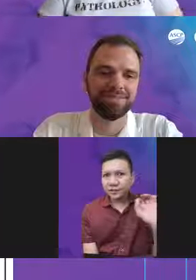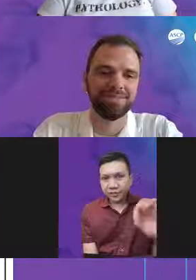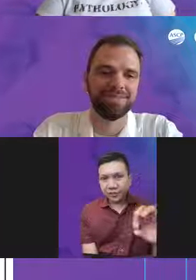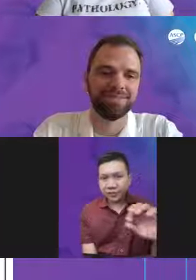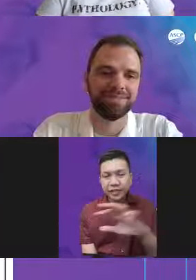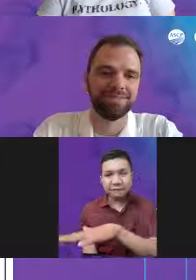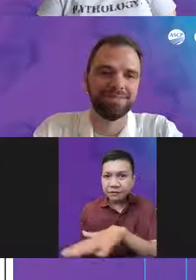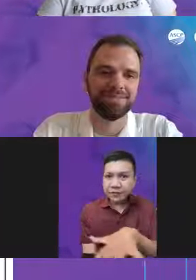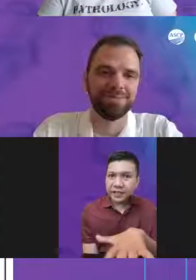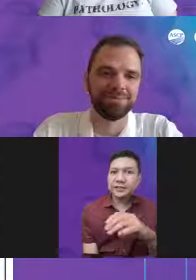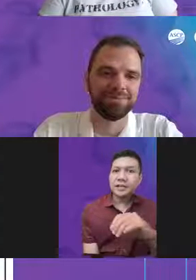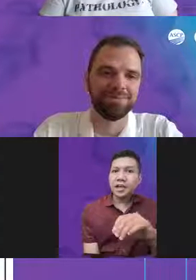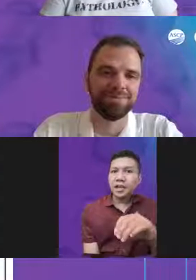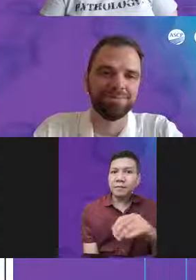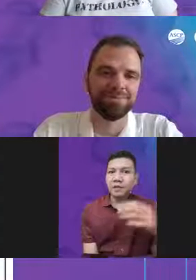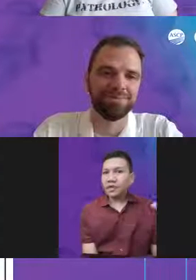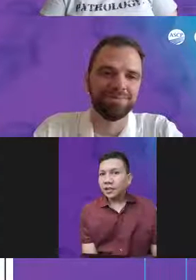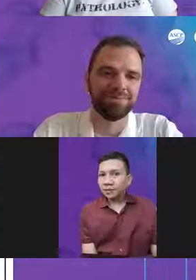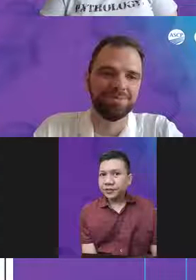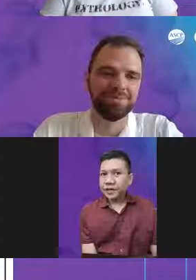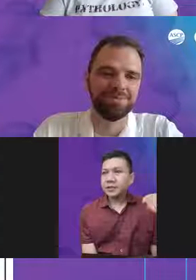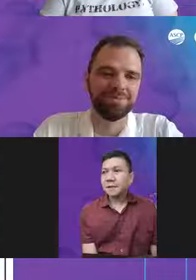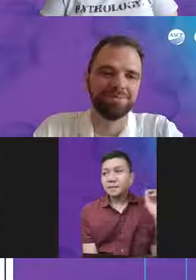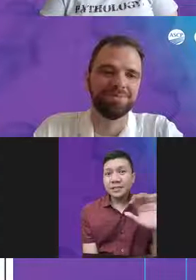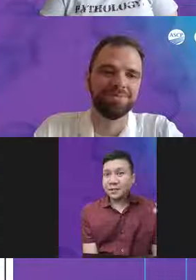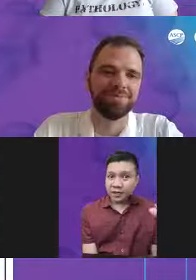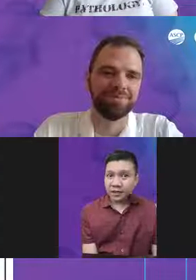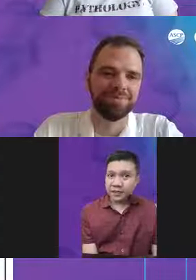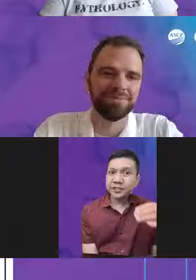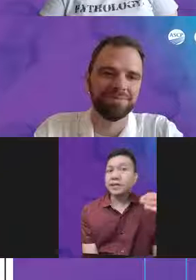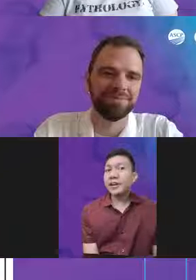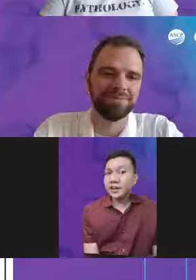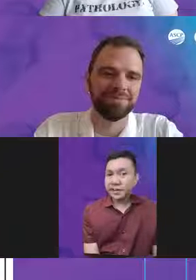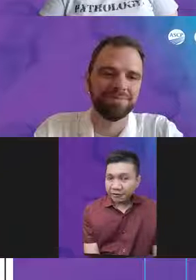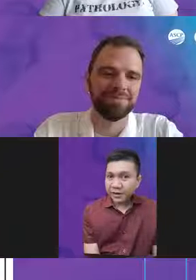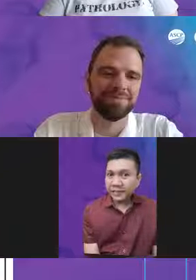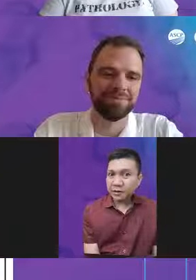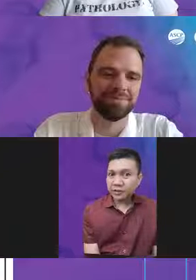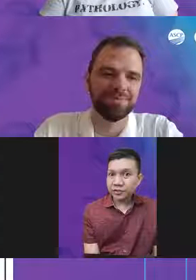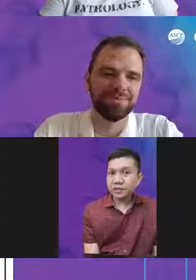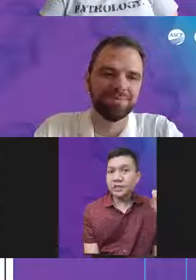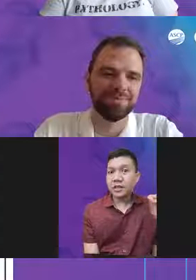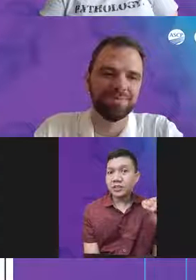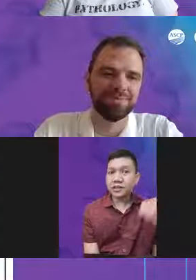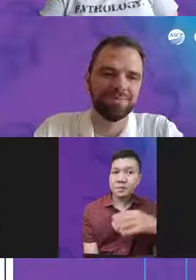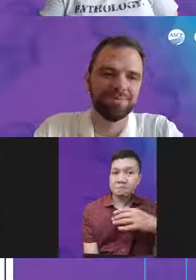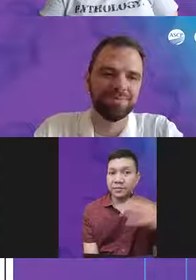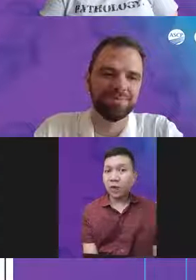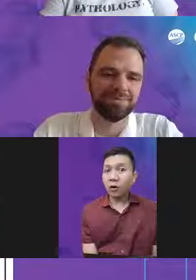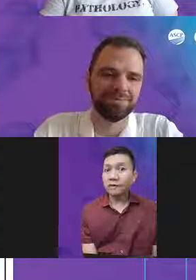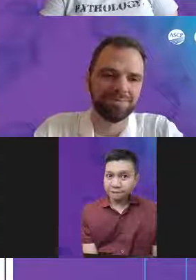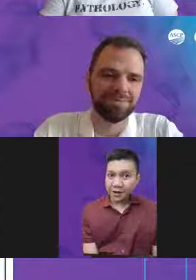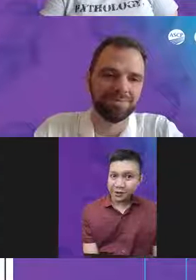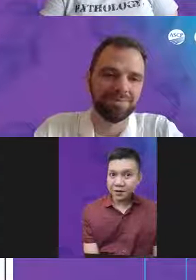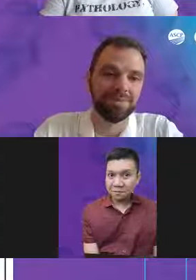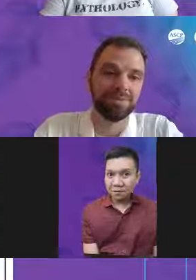lot of schistocytes, spherocytes, elliptocytes, that's because it's a hereditary condition that looks like they're